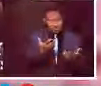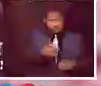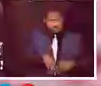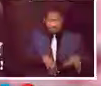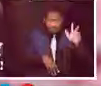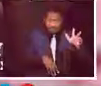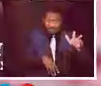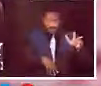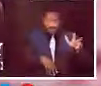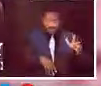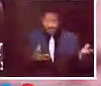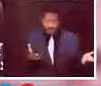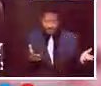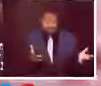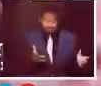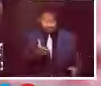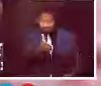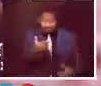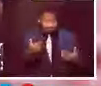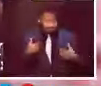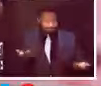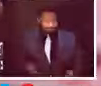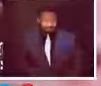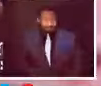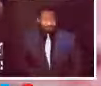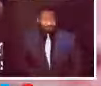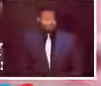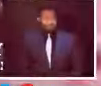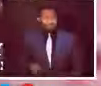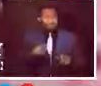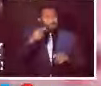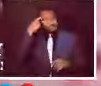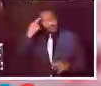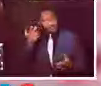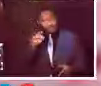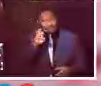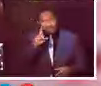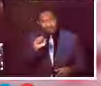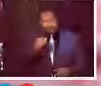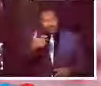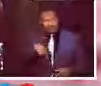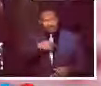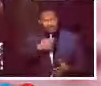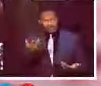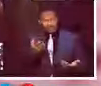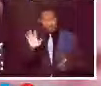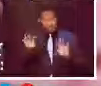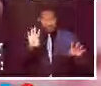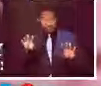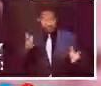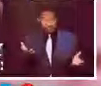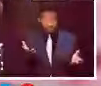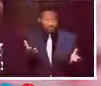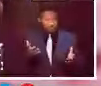it 3. This is what they've had. And in fact, there's a reason why in ECOWAS at the 8th Parliament, we had it 4.4. Because